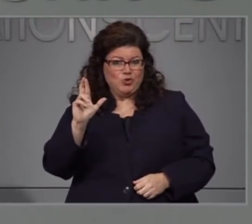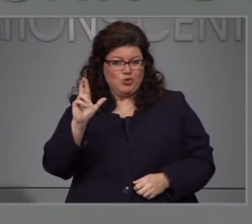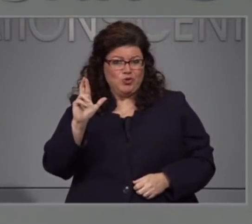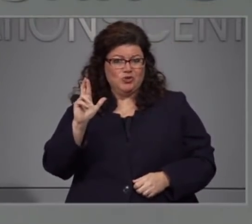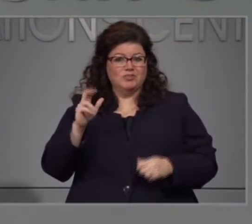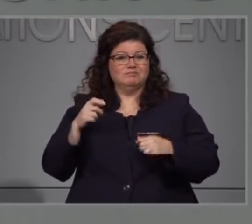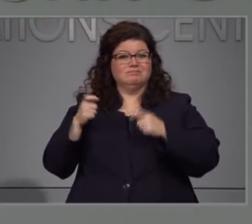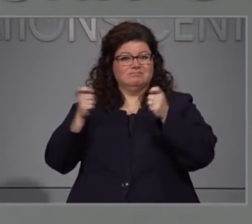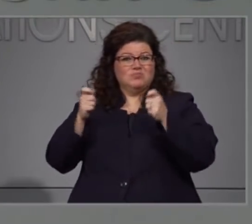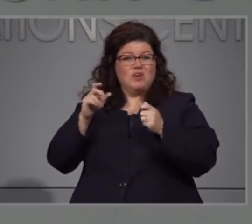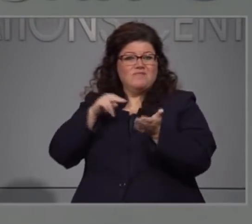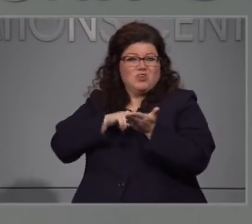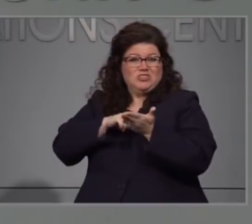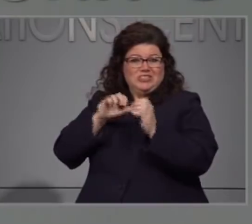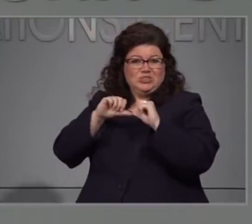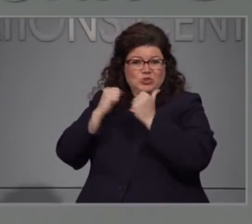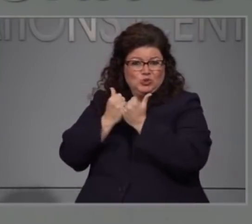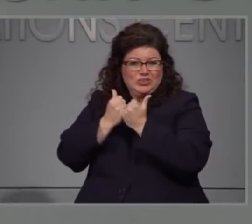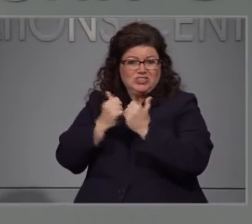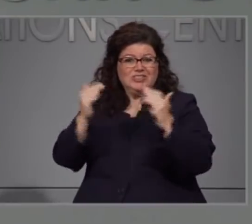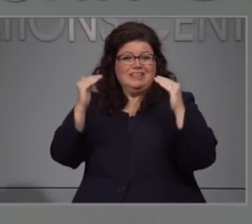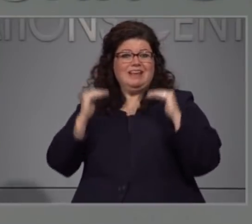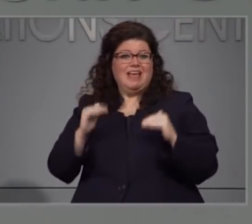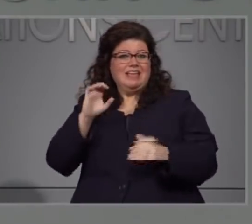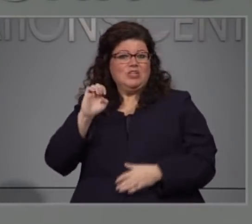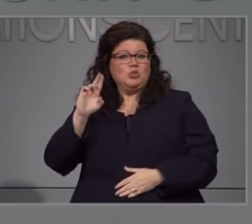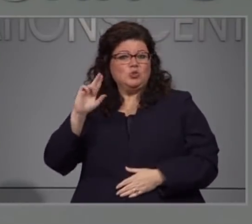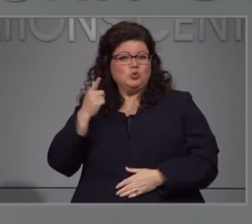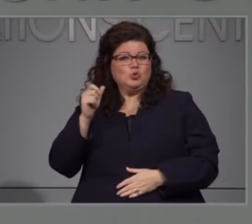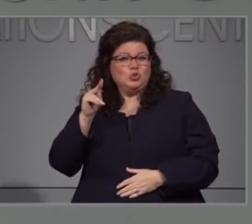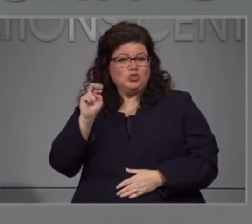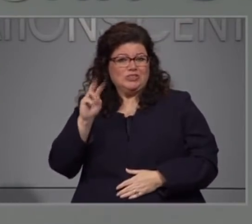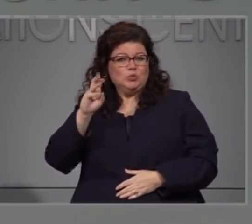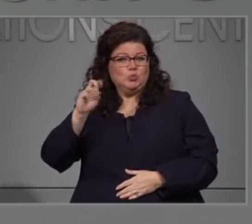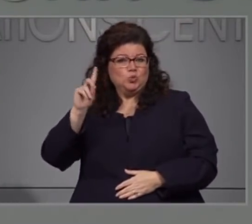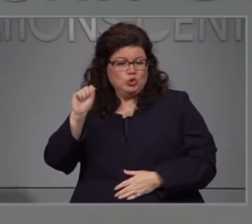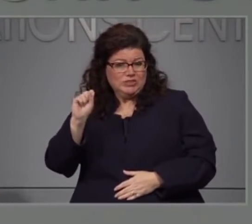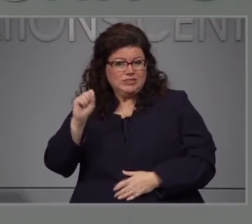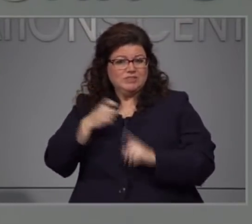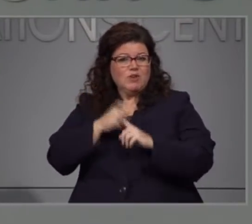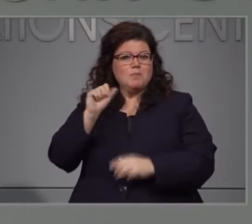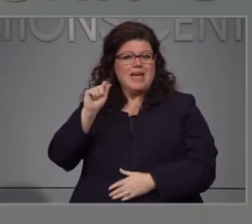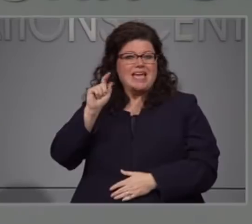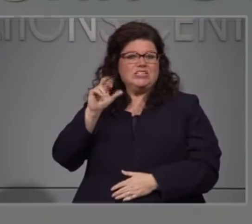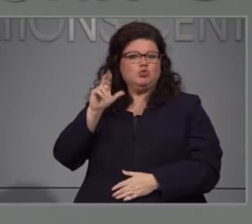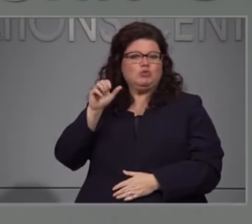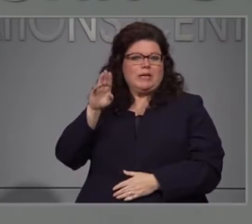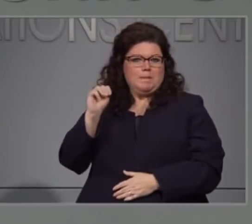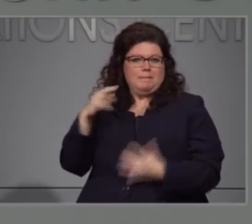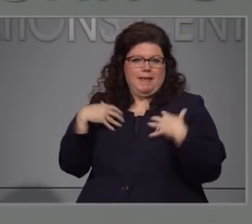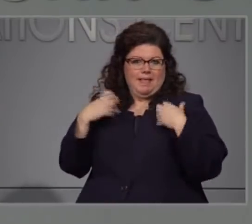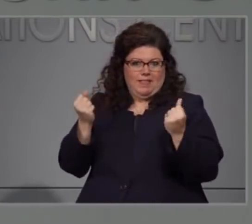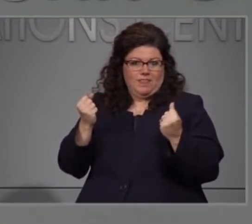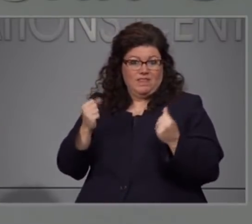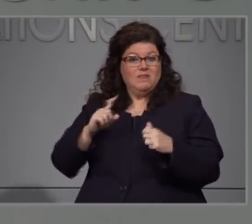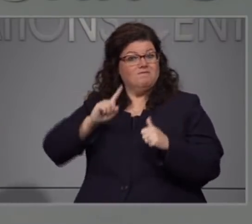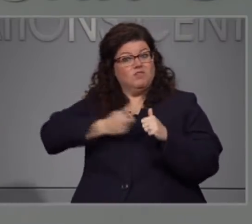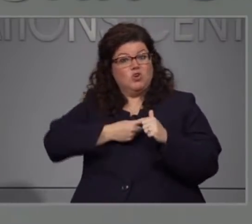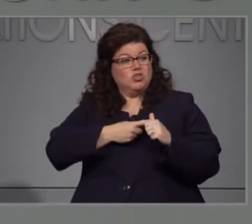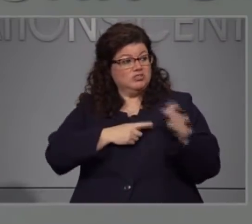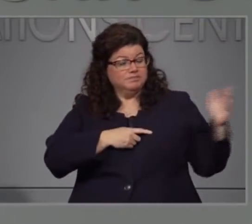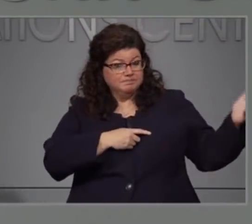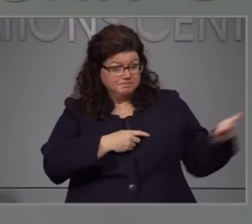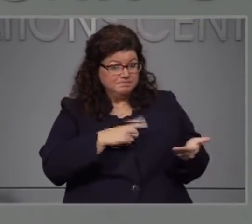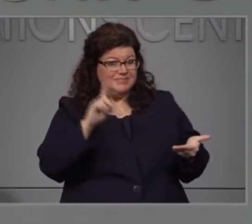president and CEO of Atrium Health. I'd like to introduce Dennis Taylor to say a few words